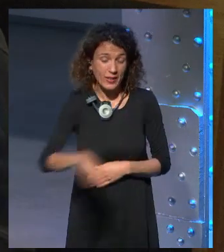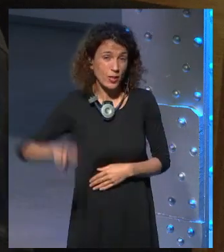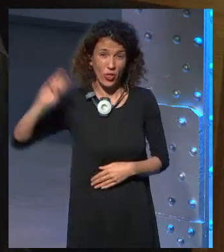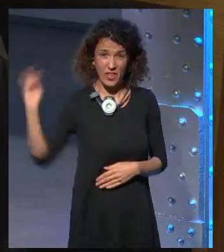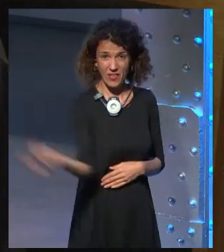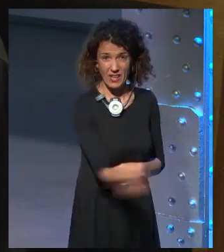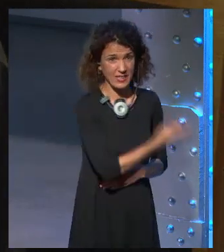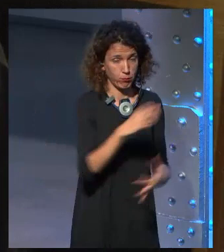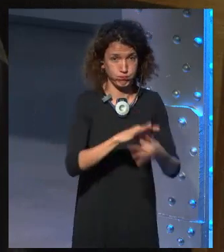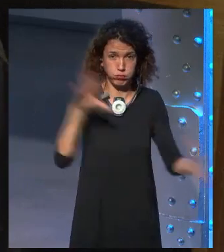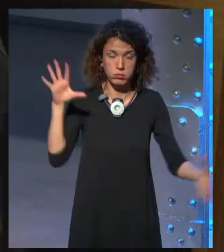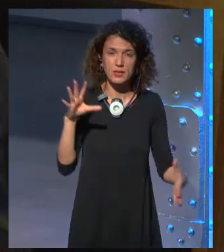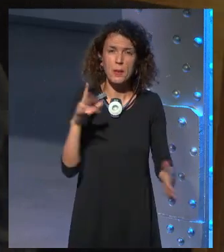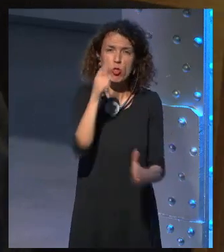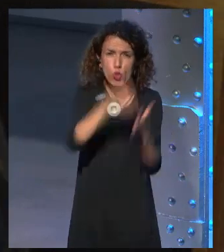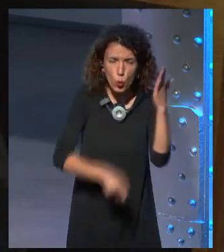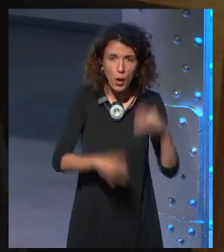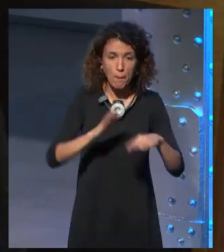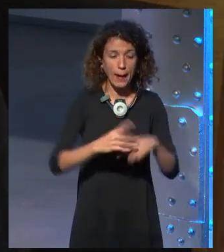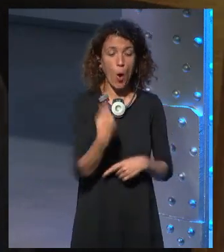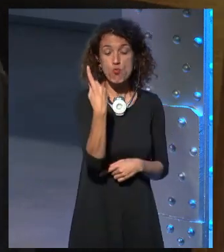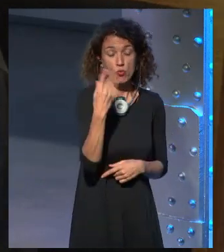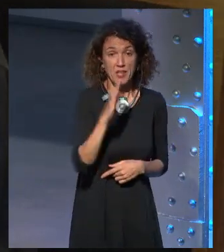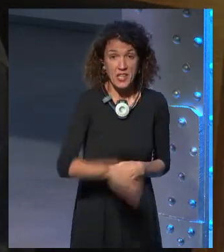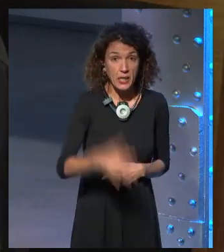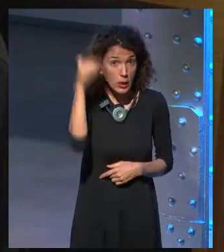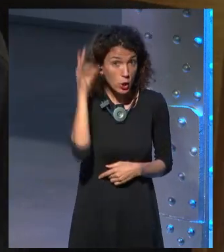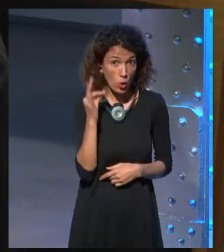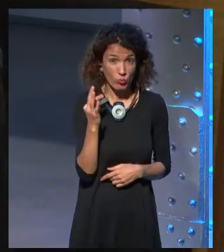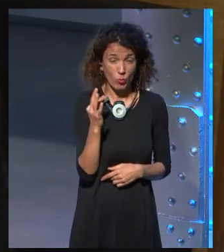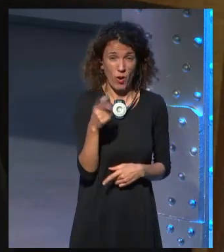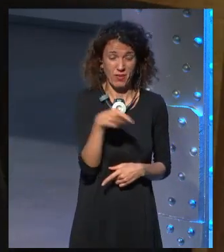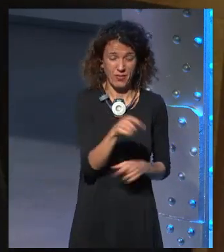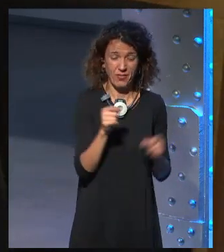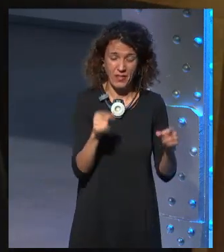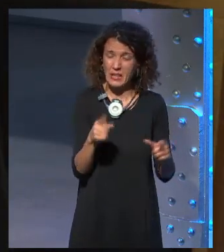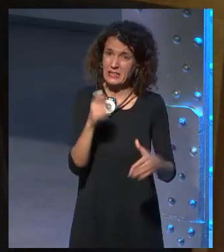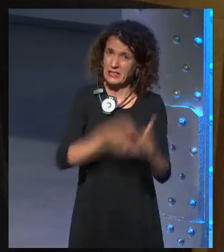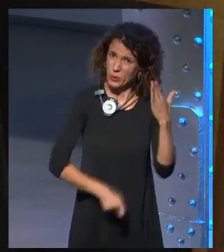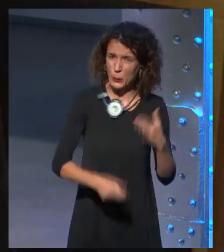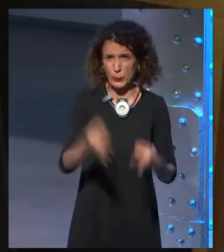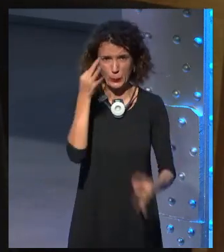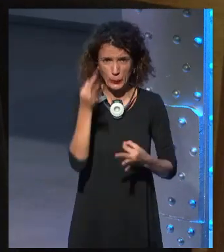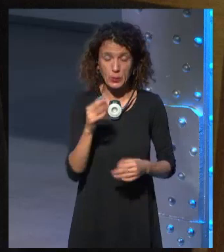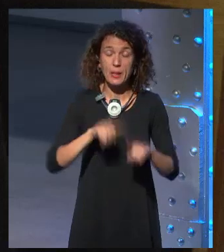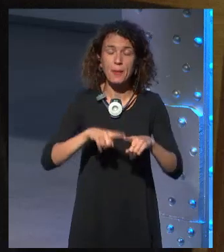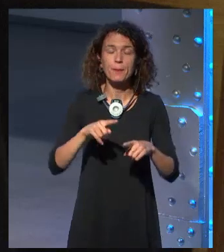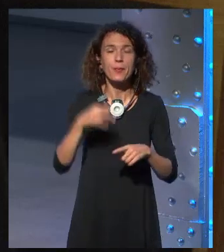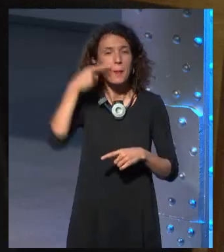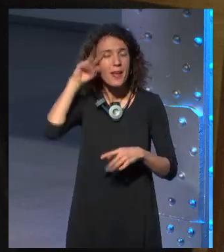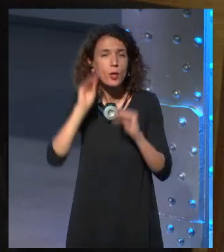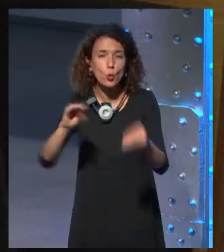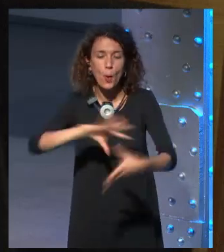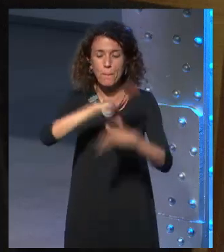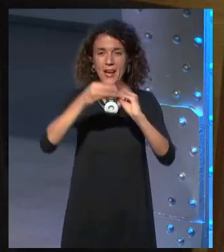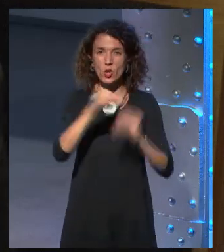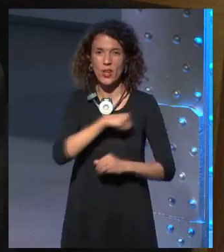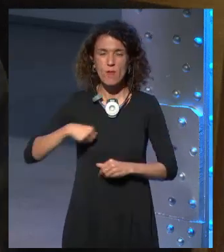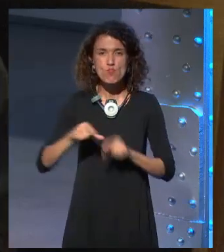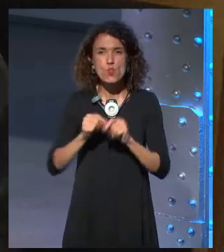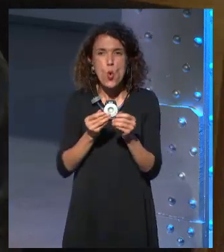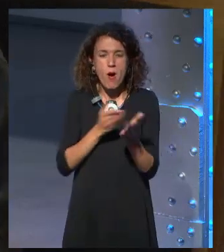the diversity of children, too rigid for one single boy or girl, but also those